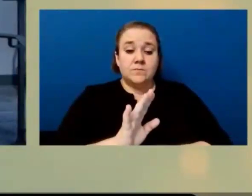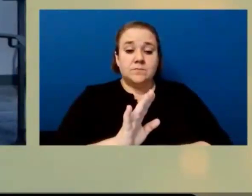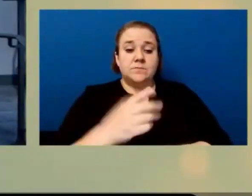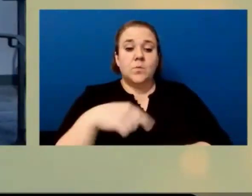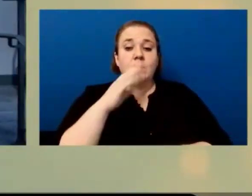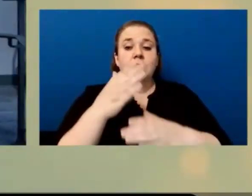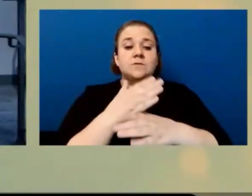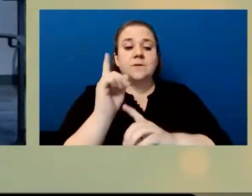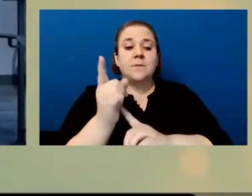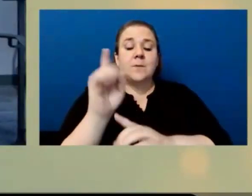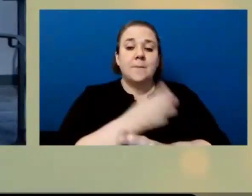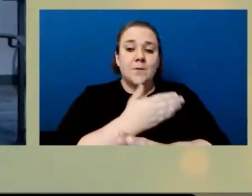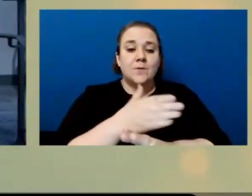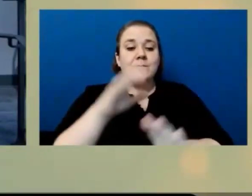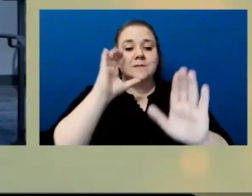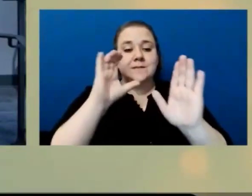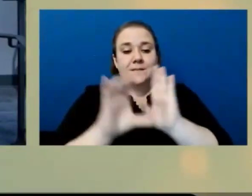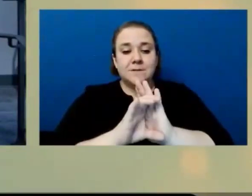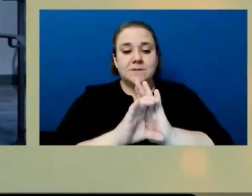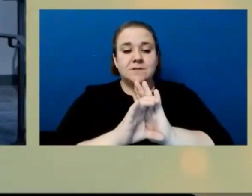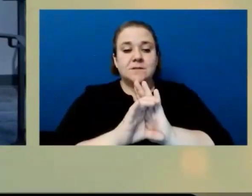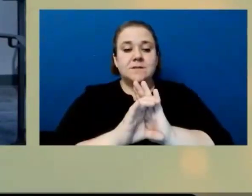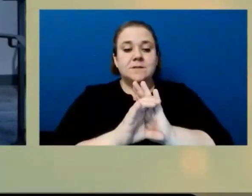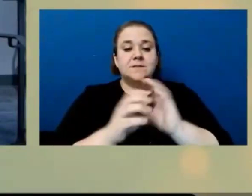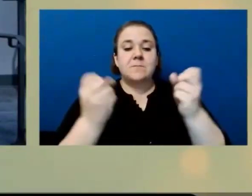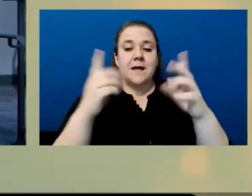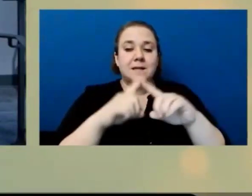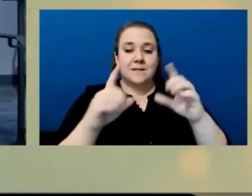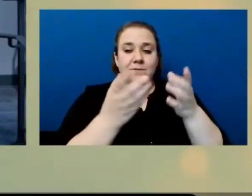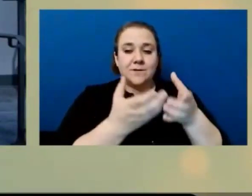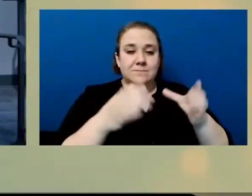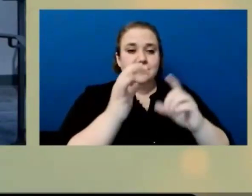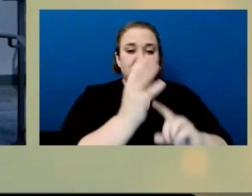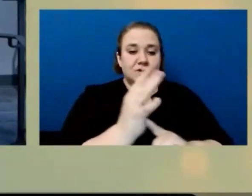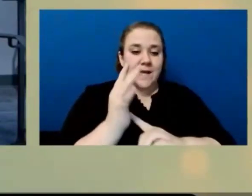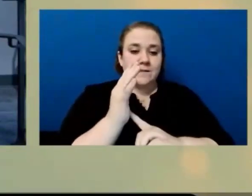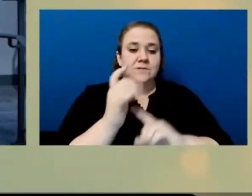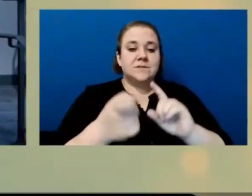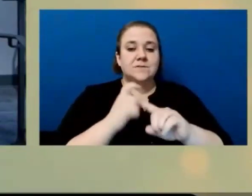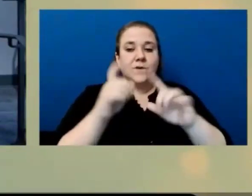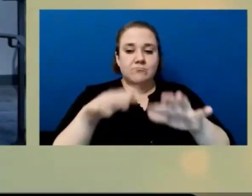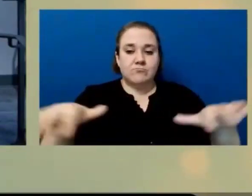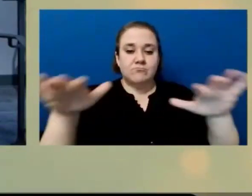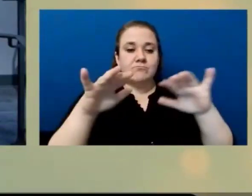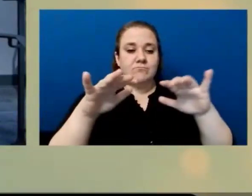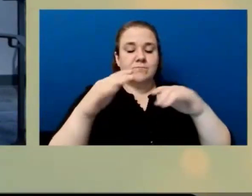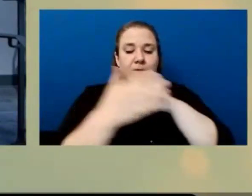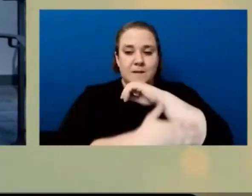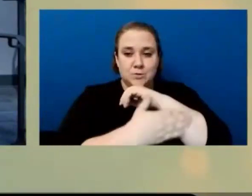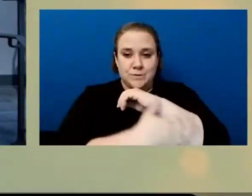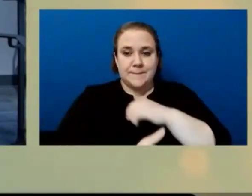music and images of a number of chalices from congregations across the country.